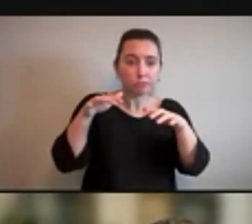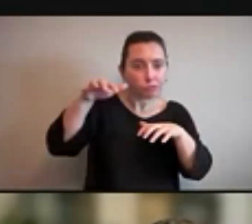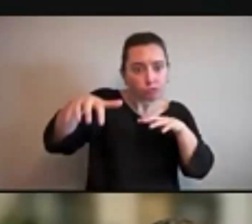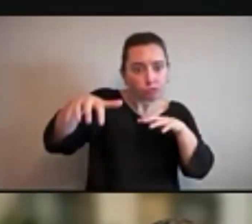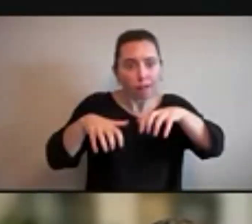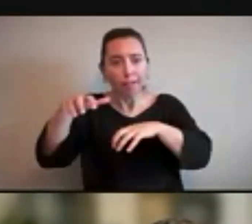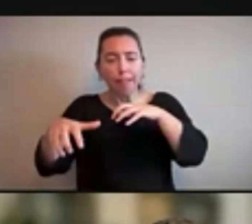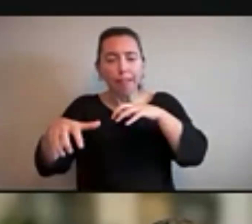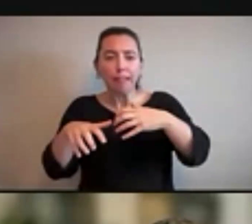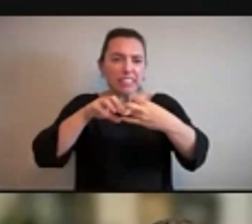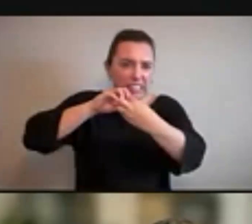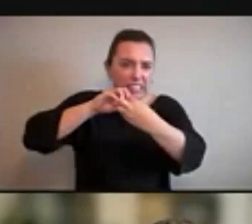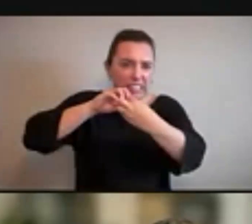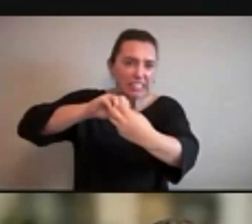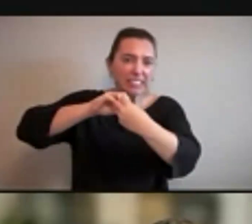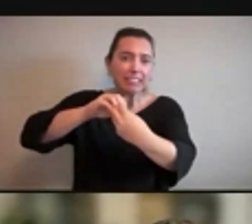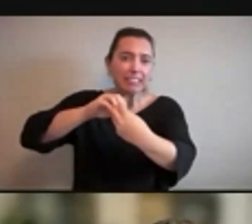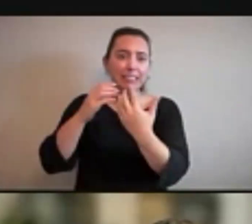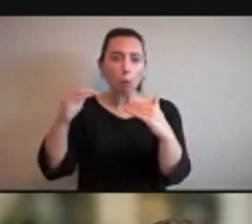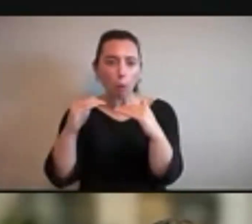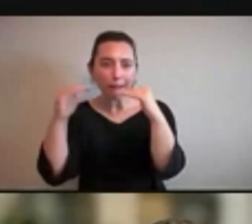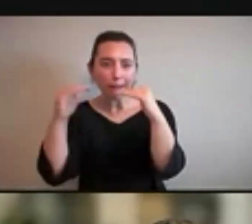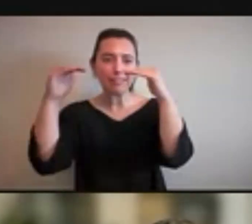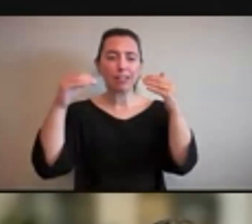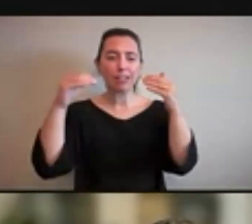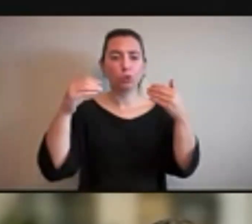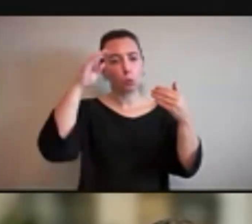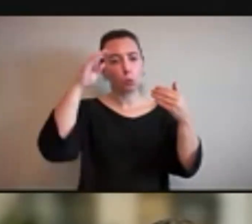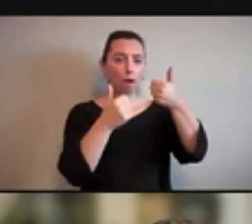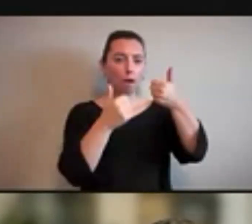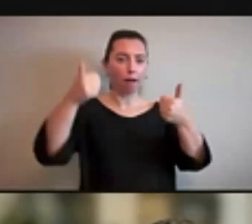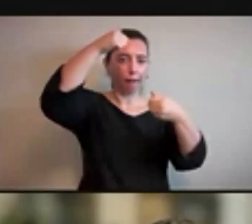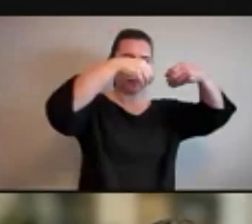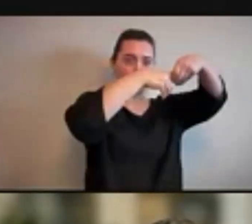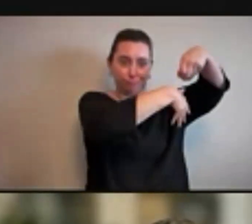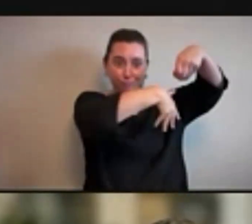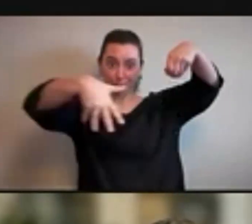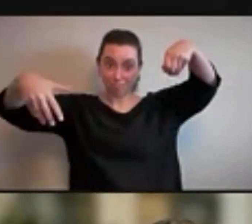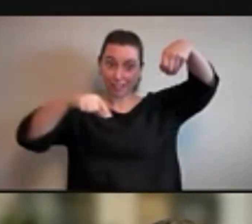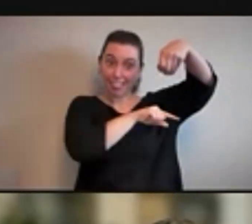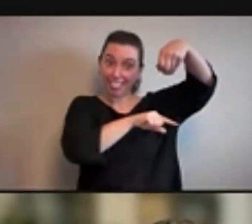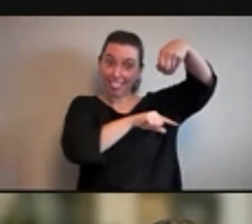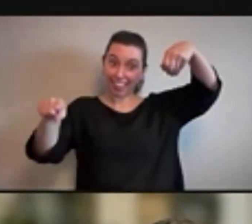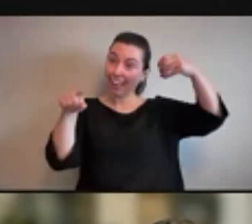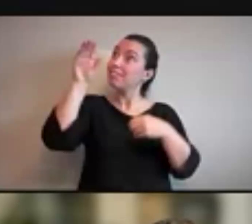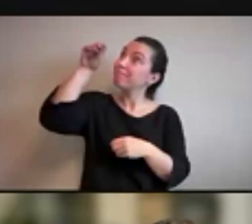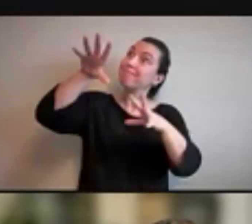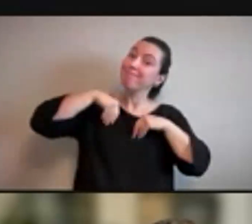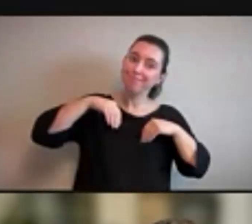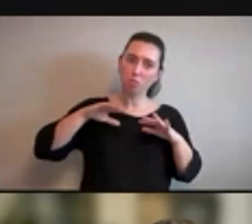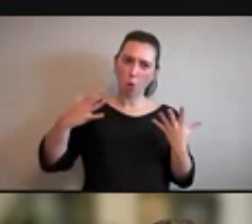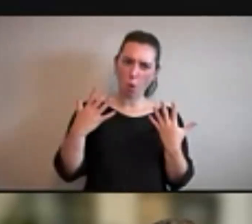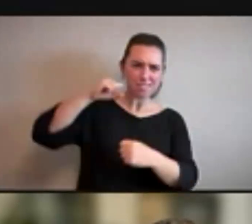large organizations within the organizations and all the institutions to follow your lead, or I mean, how did you make it